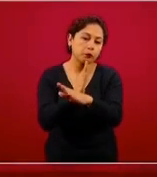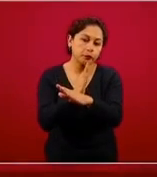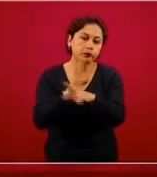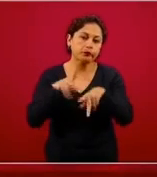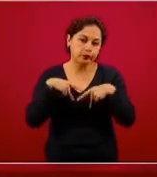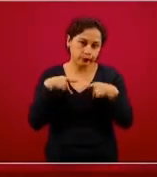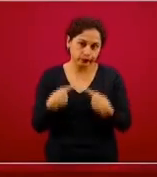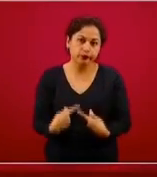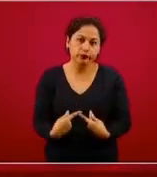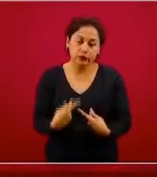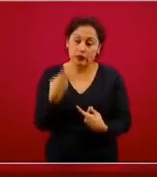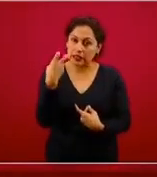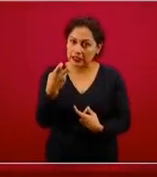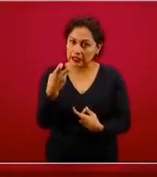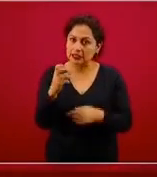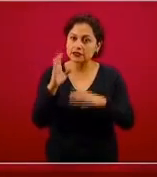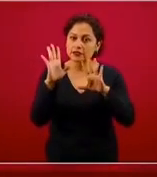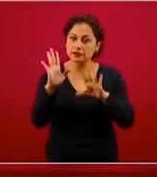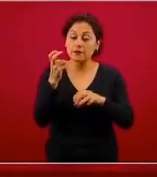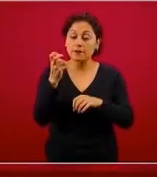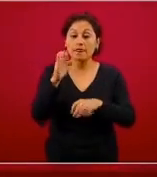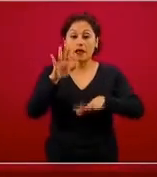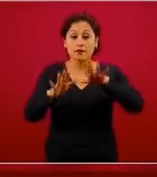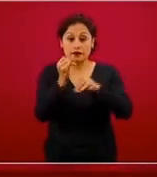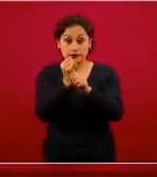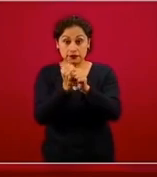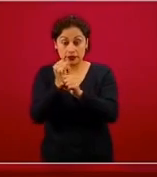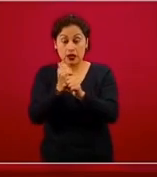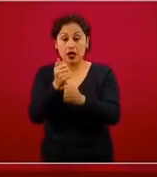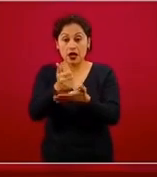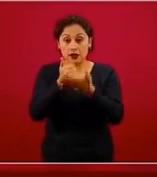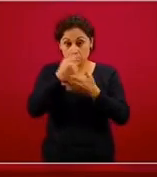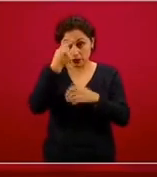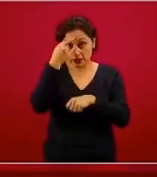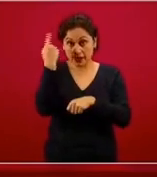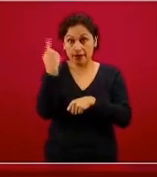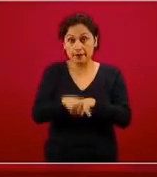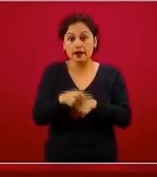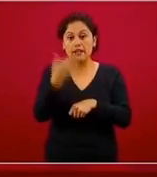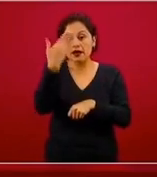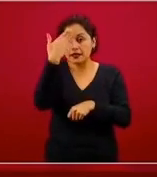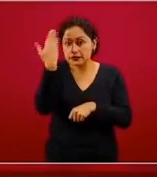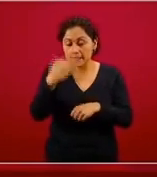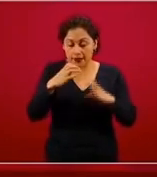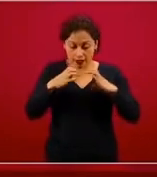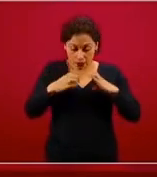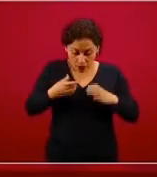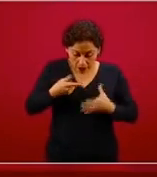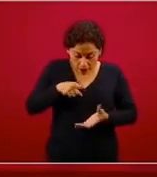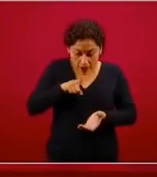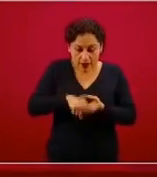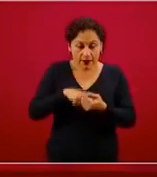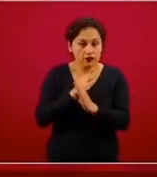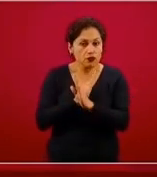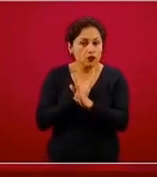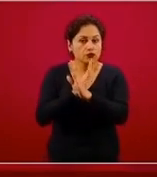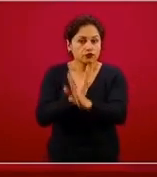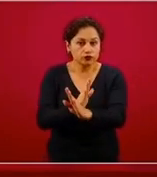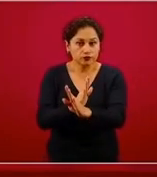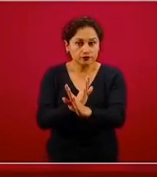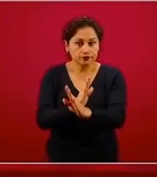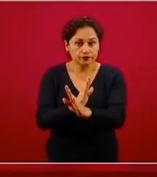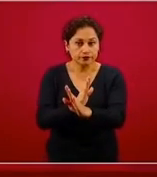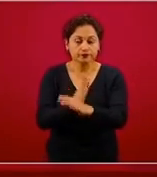So we don't que have no the se mide ability en to todos los measure the casos. immunity Hay because it's not enfermedades even measured in que each nunca, case. nunca There are producen diseases that